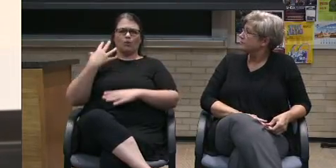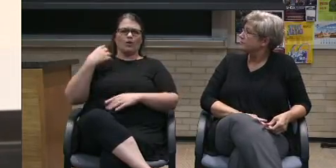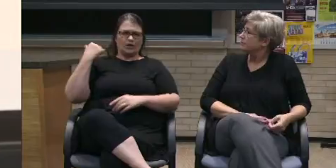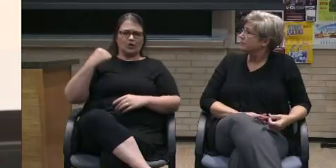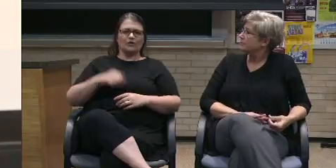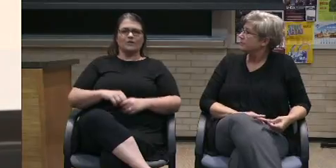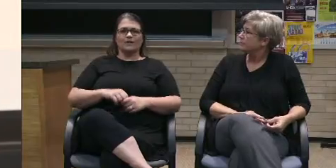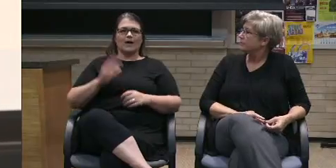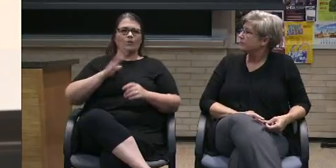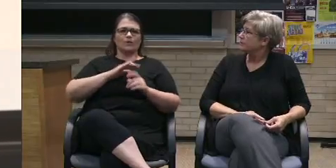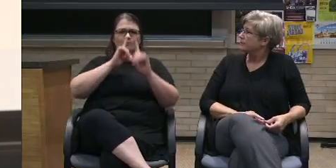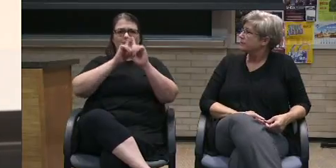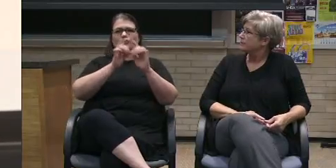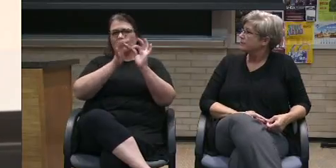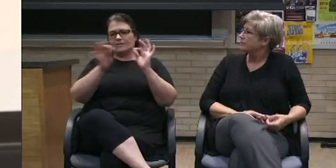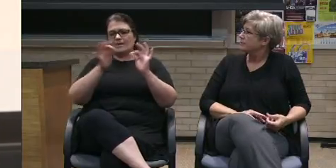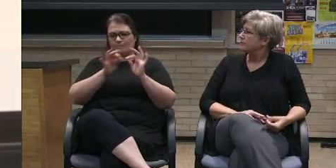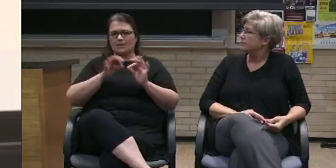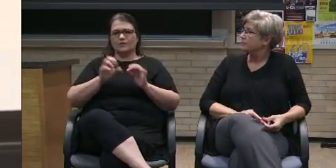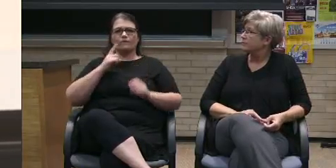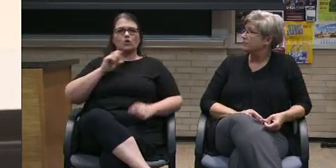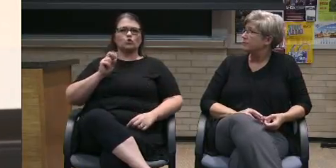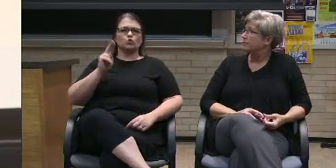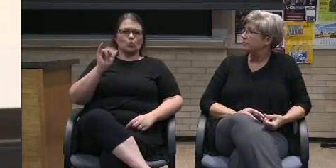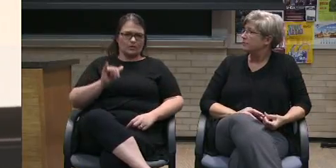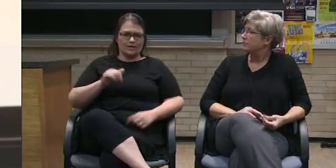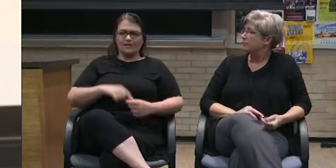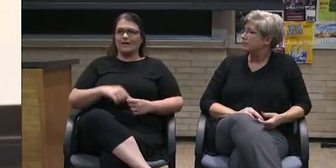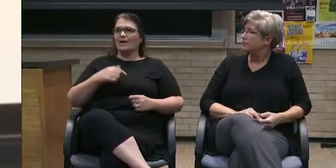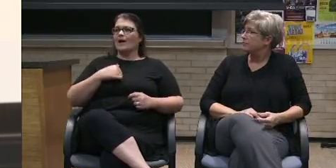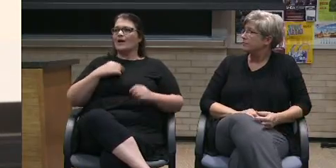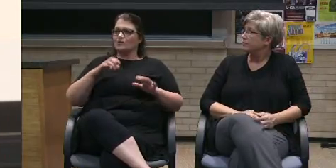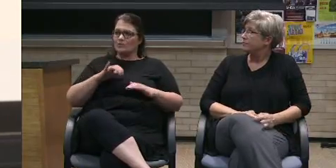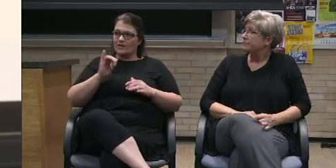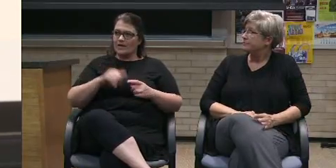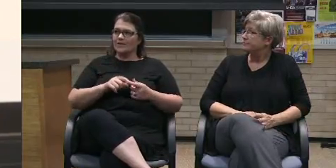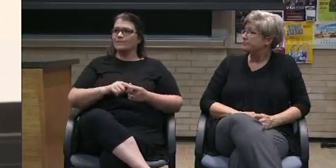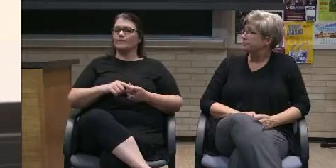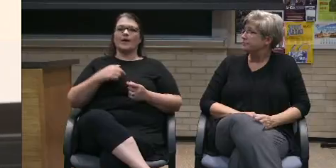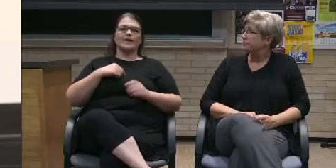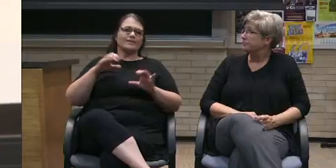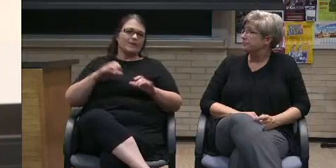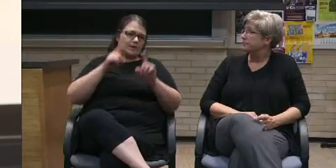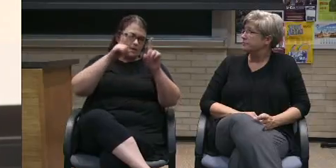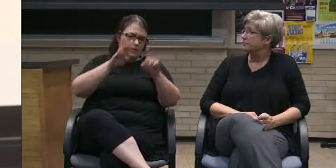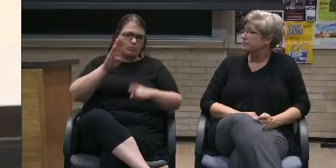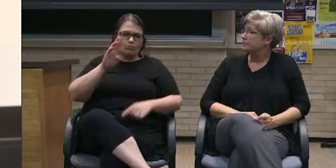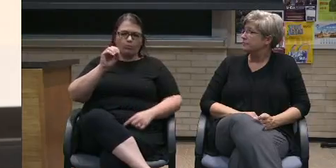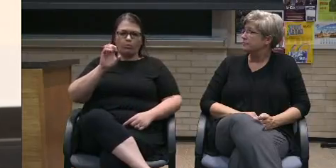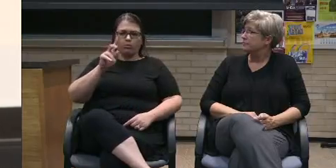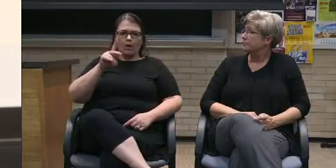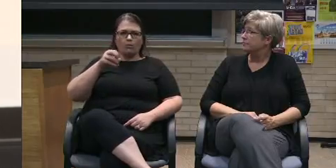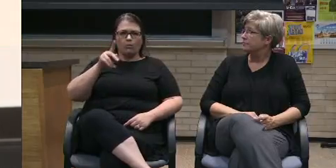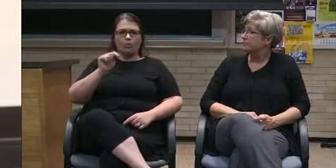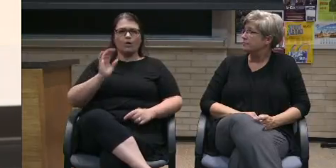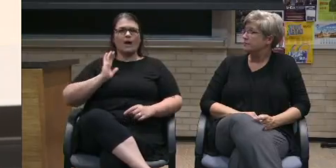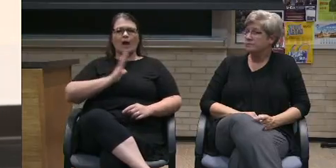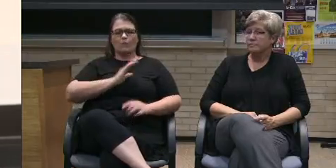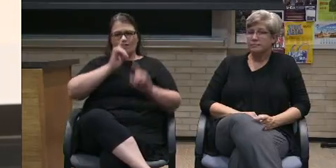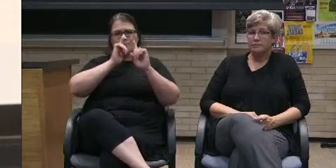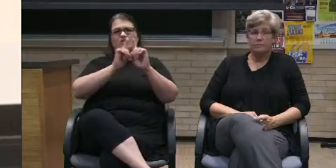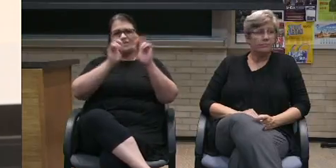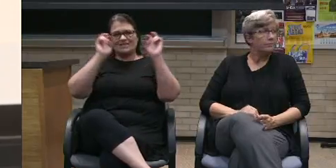mission statement. And I do this at SUNY Canton, and I did this at Brockport. I put our mission statement, not yours. I